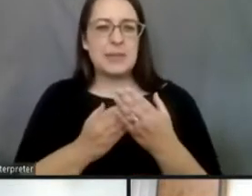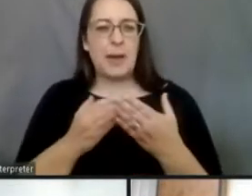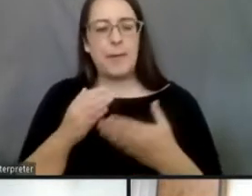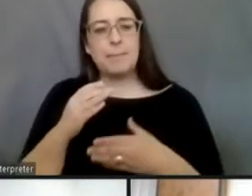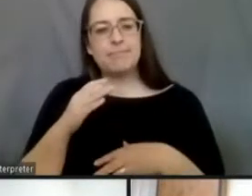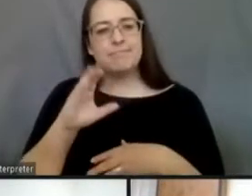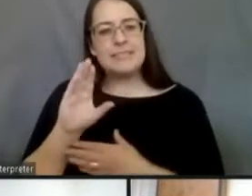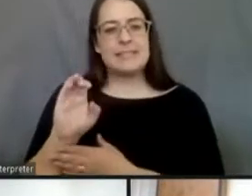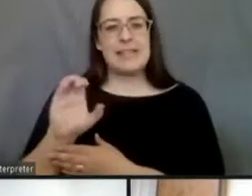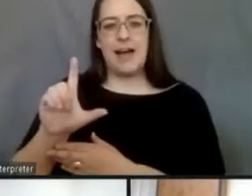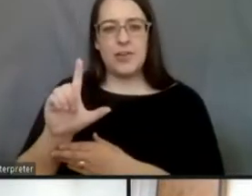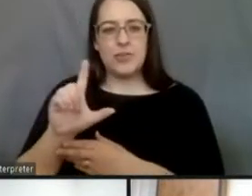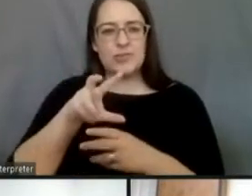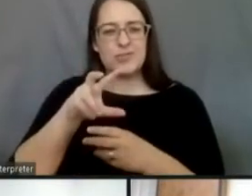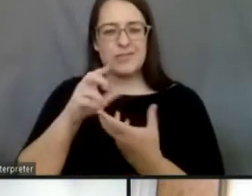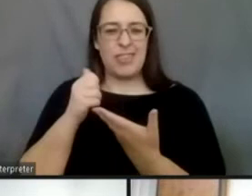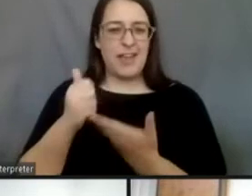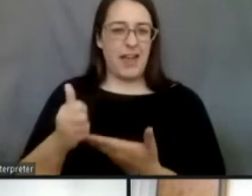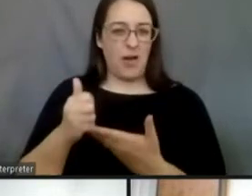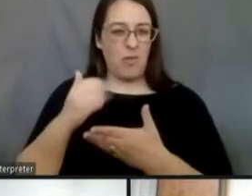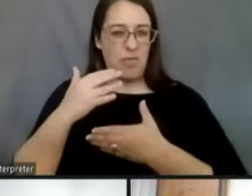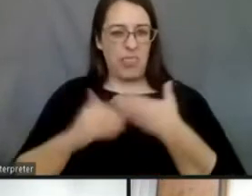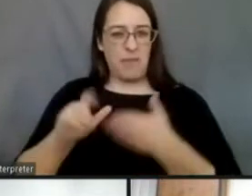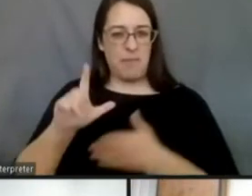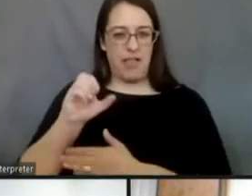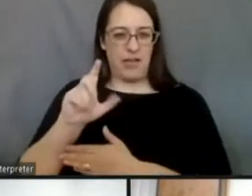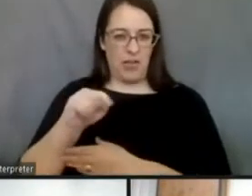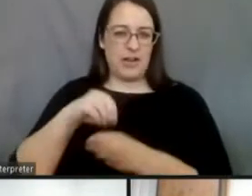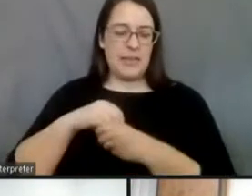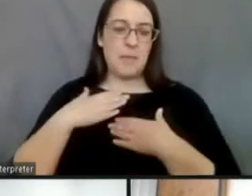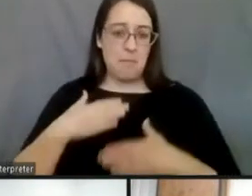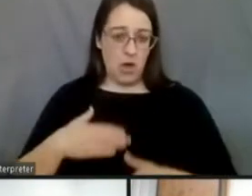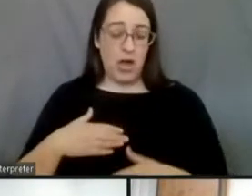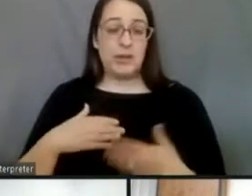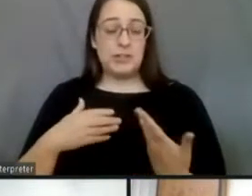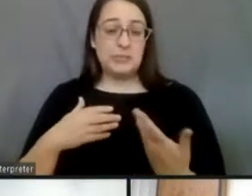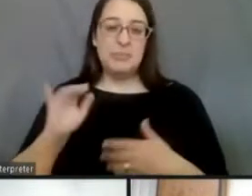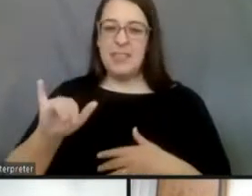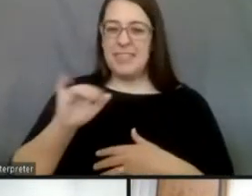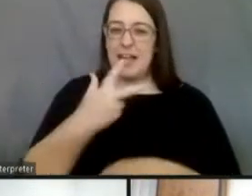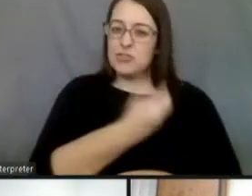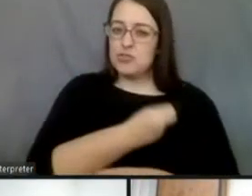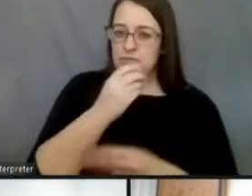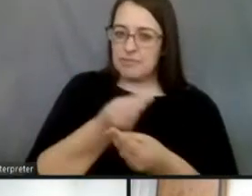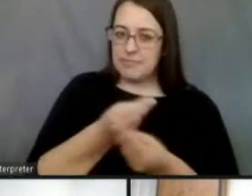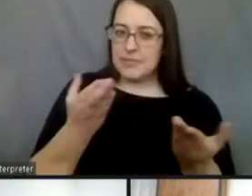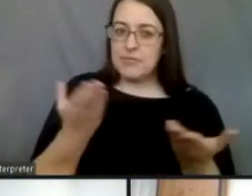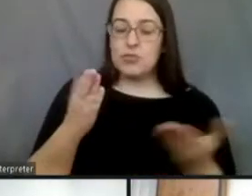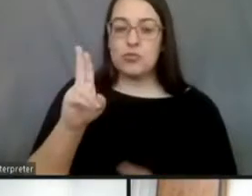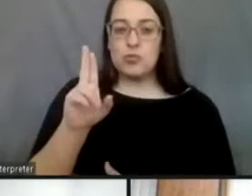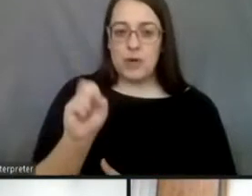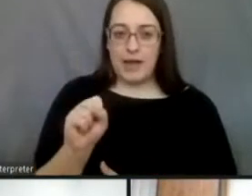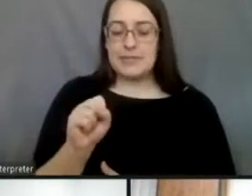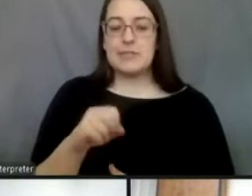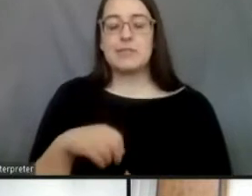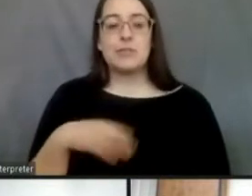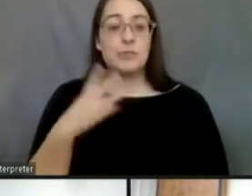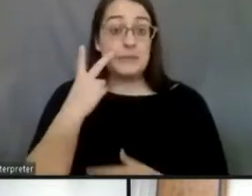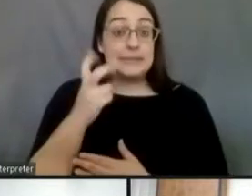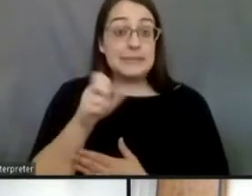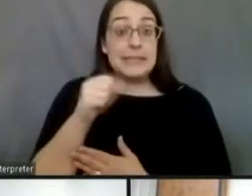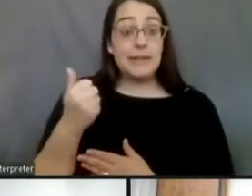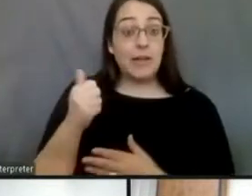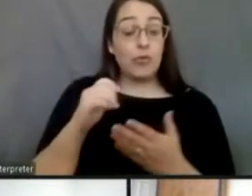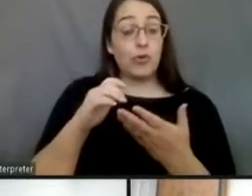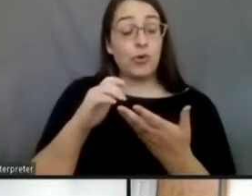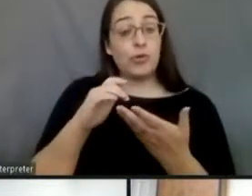cells that clot blood in our body. And again, that mimics another syndrome we know that can be caused by another drug we use commonly called